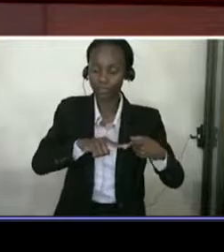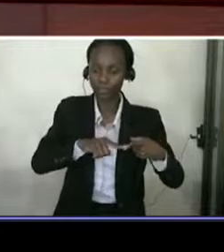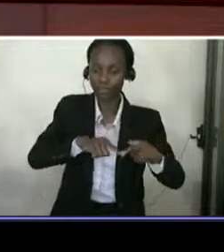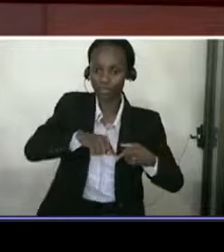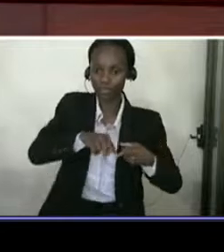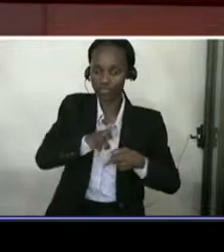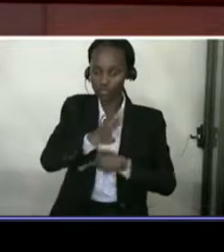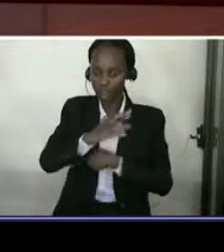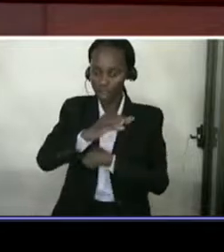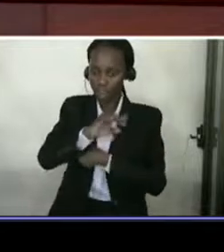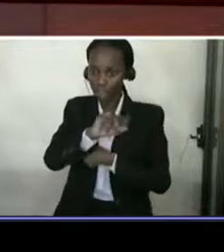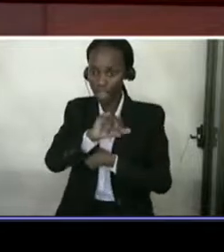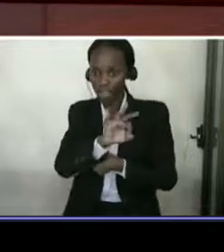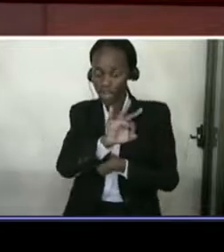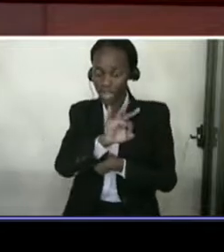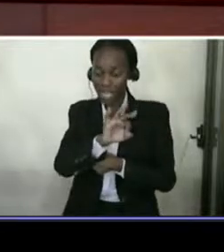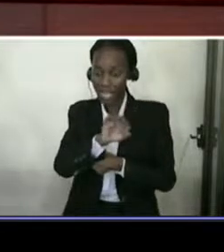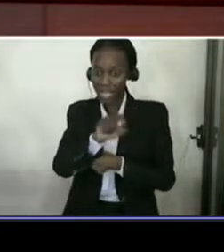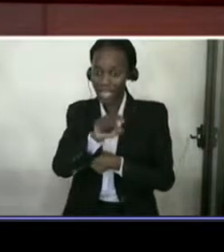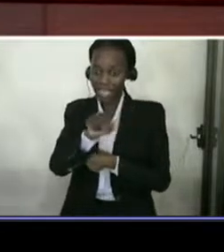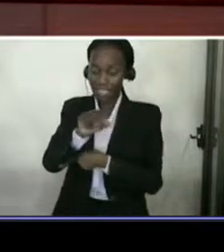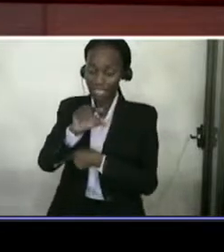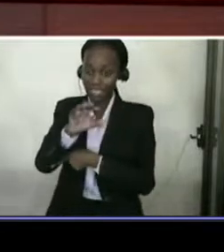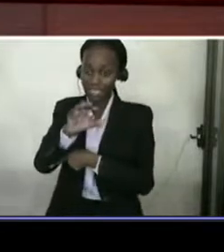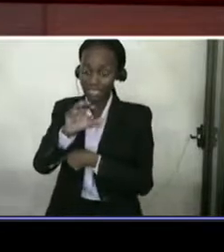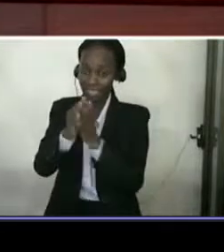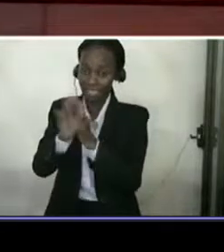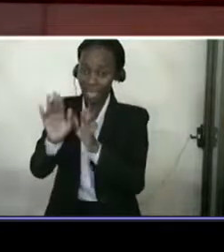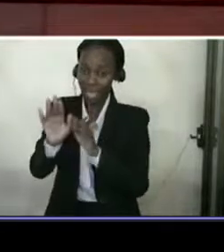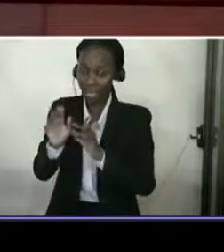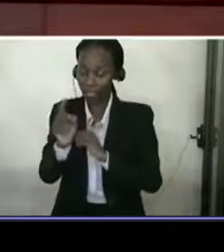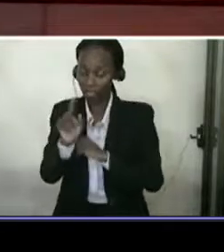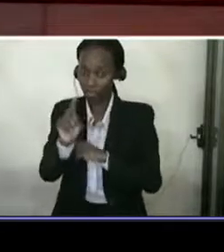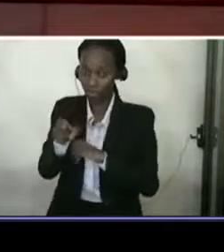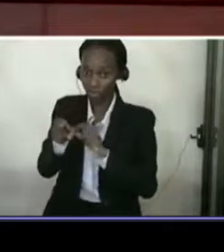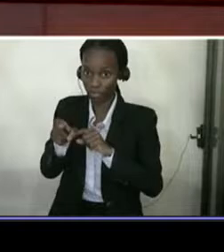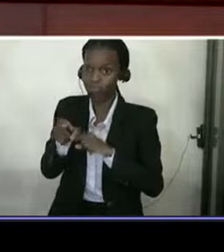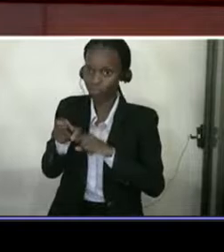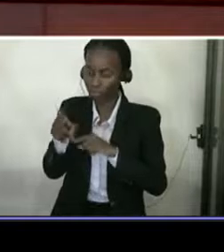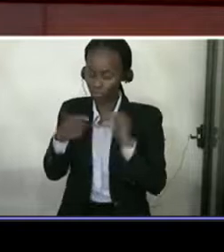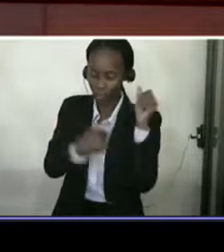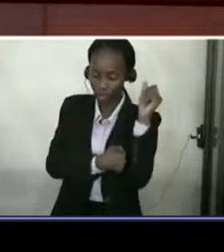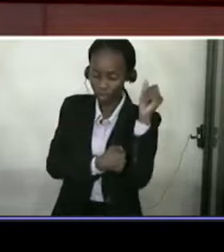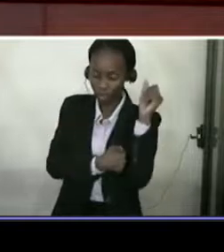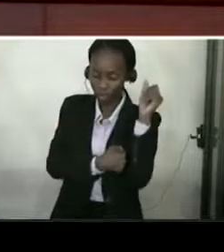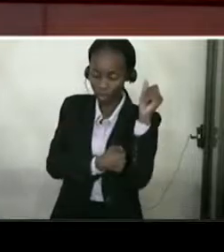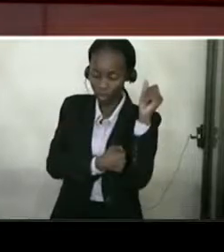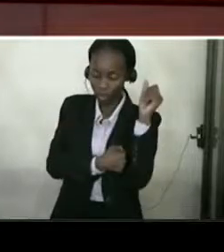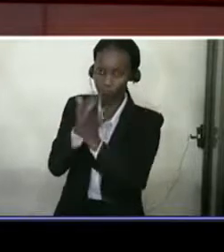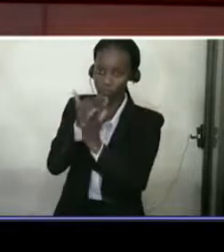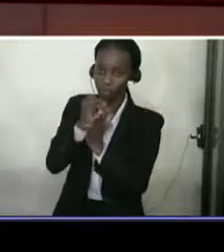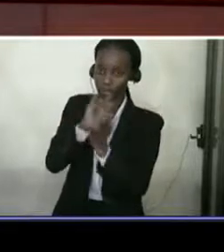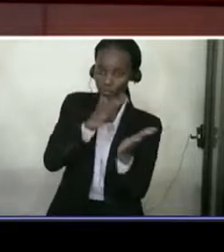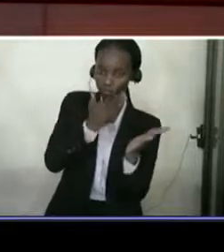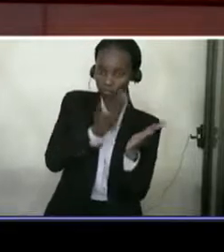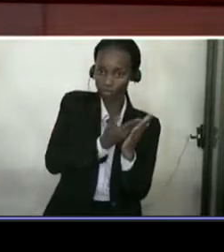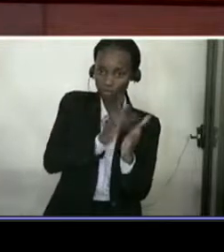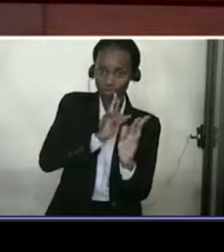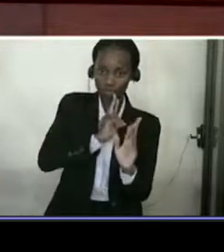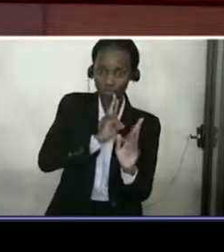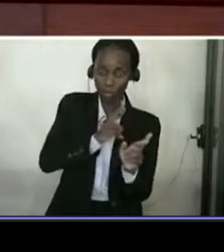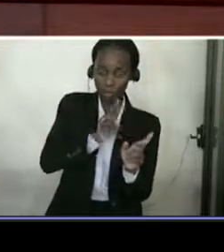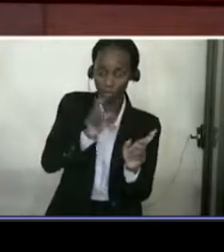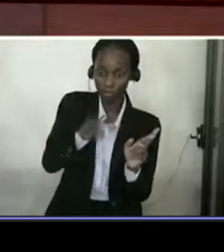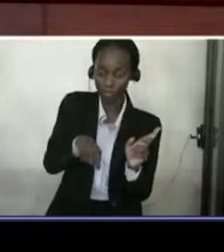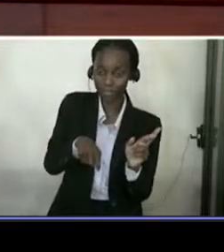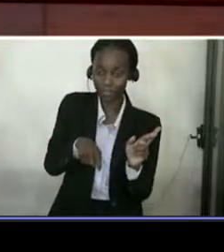from the service provider, is still in progress. The committee has resolved that the accounting officer must provide a report of such. The